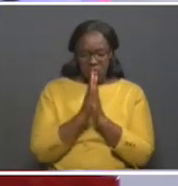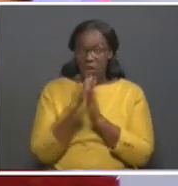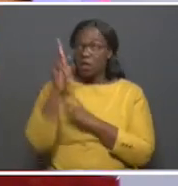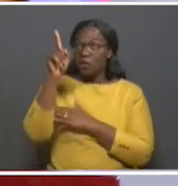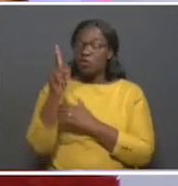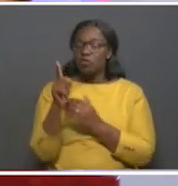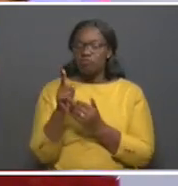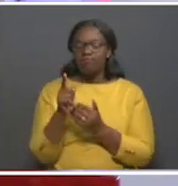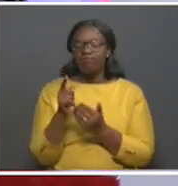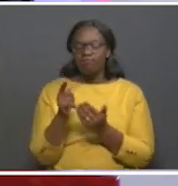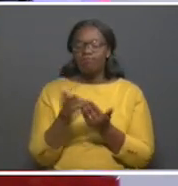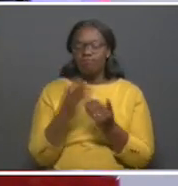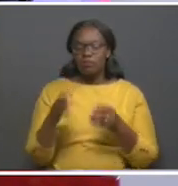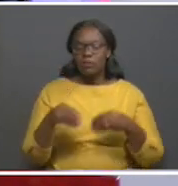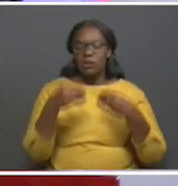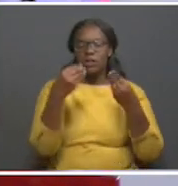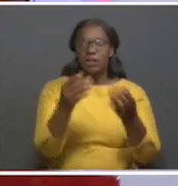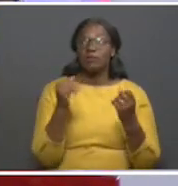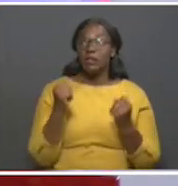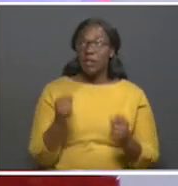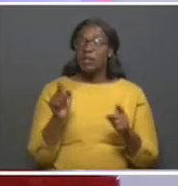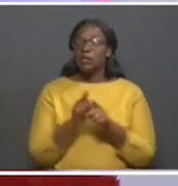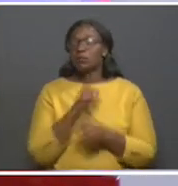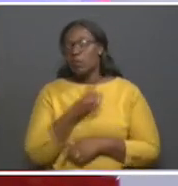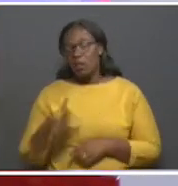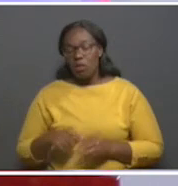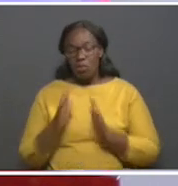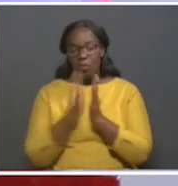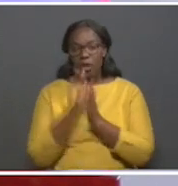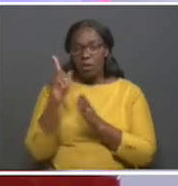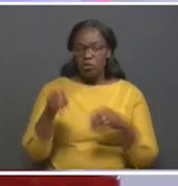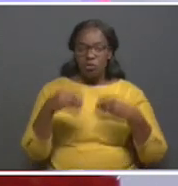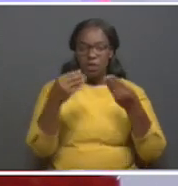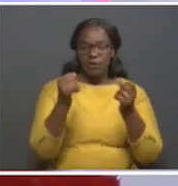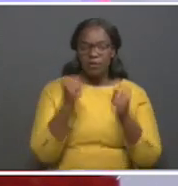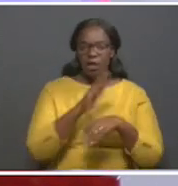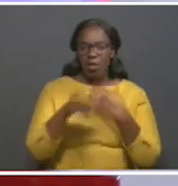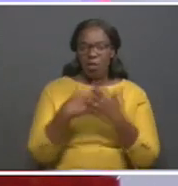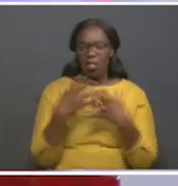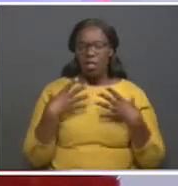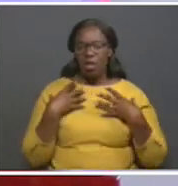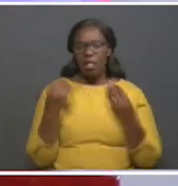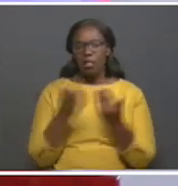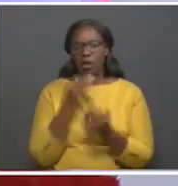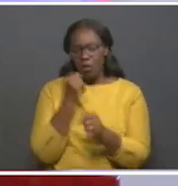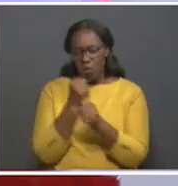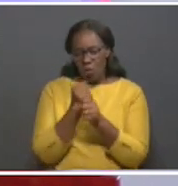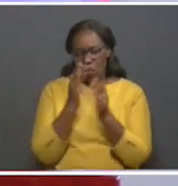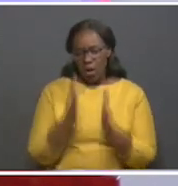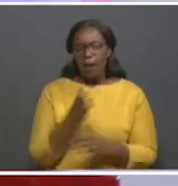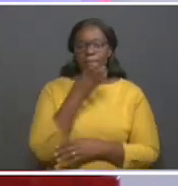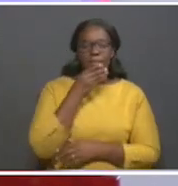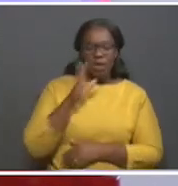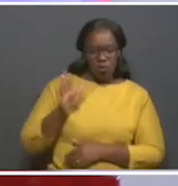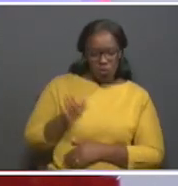their physical strength. Lord, we also pray that you will strengthen all the healthcare workers, the men and